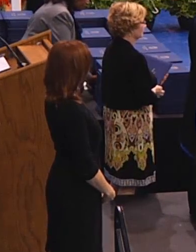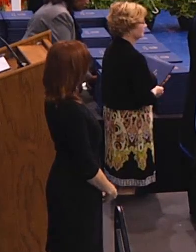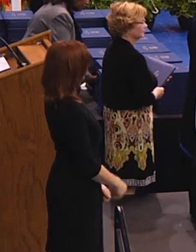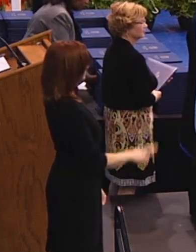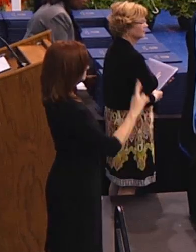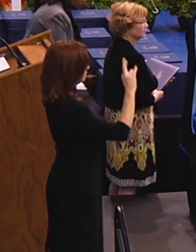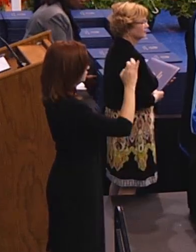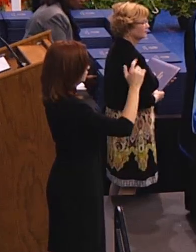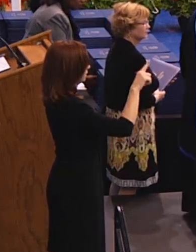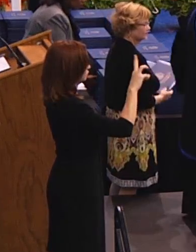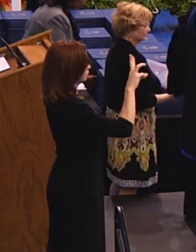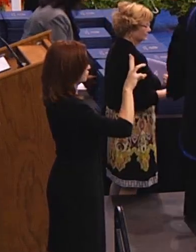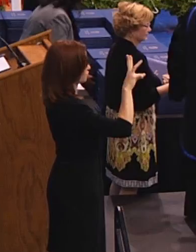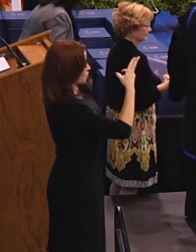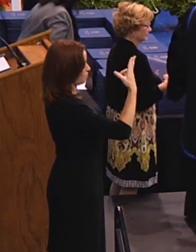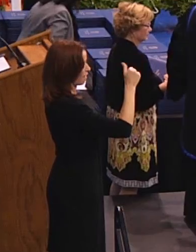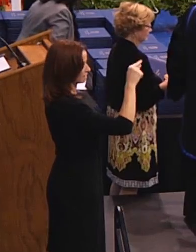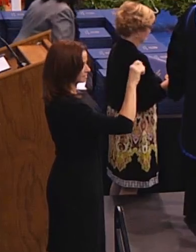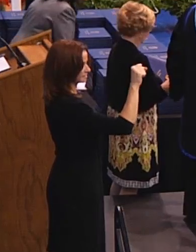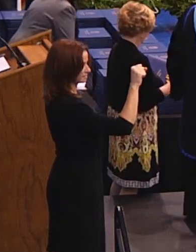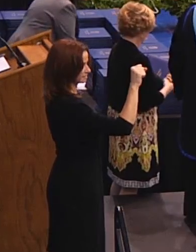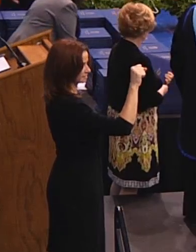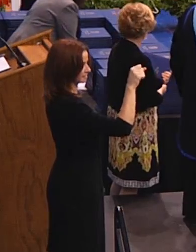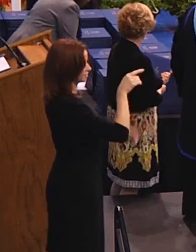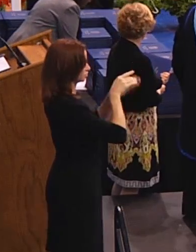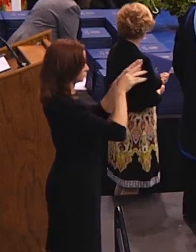Rachel Sarah Watts, General Studies.